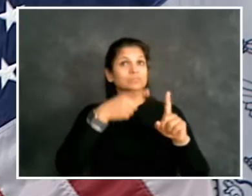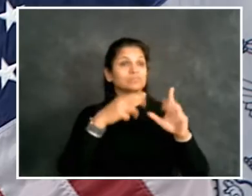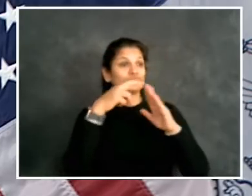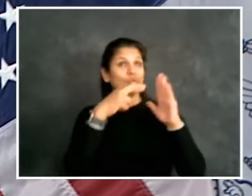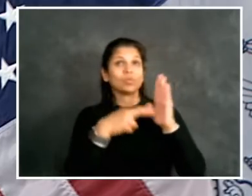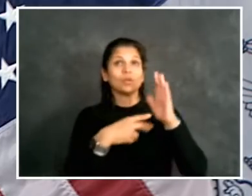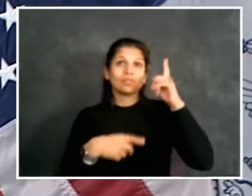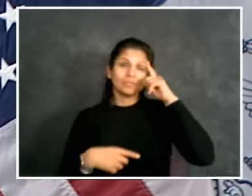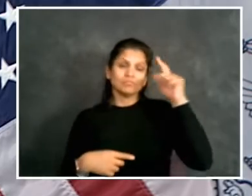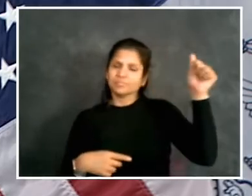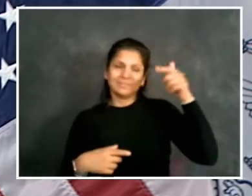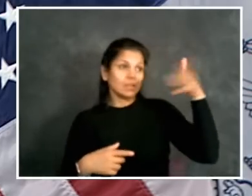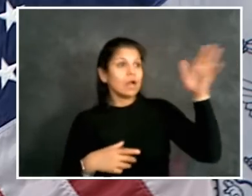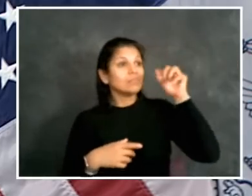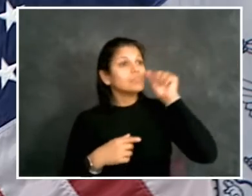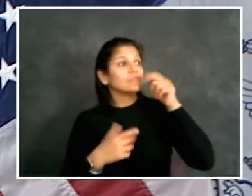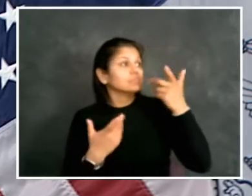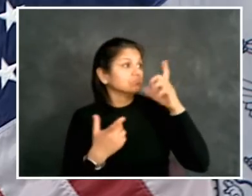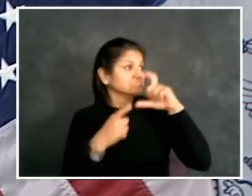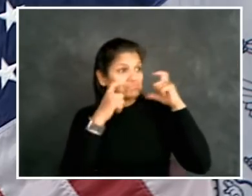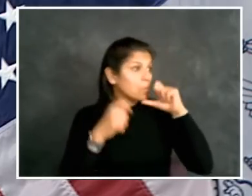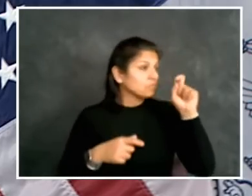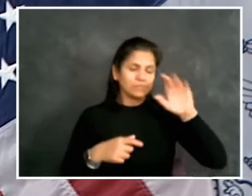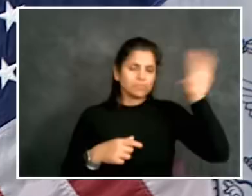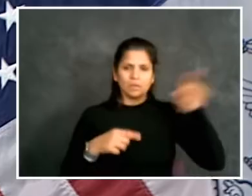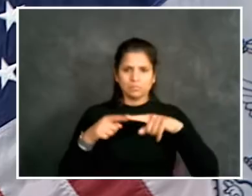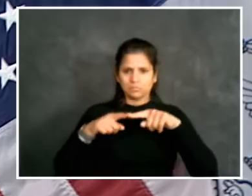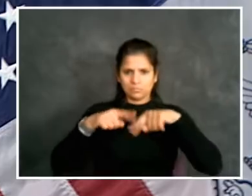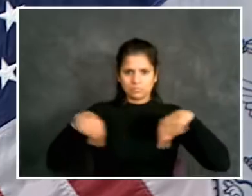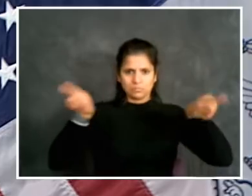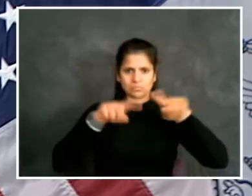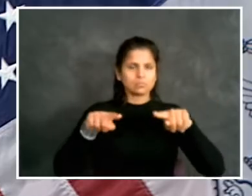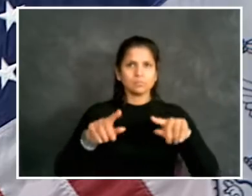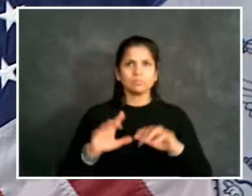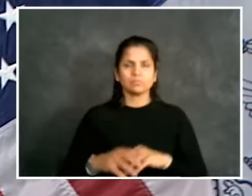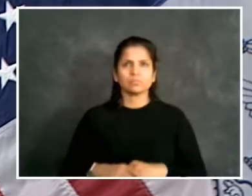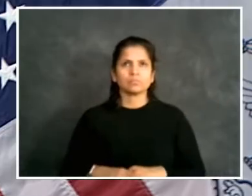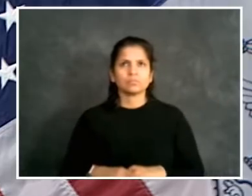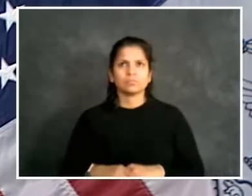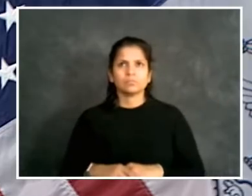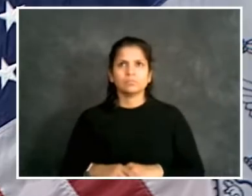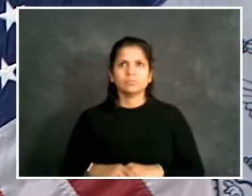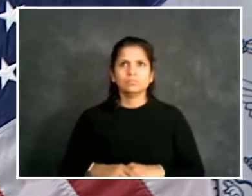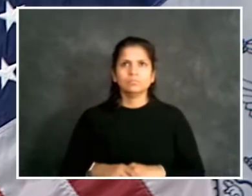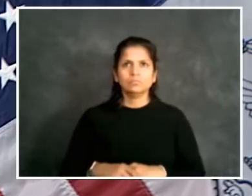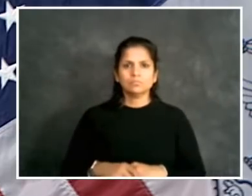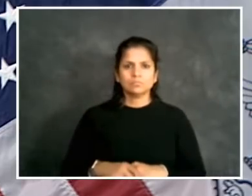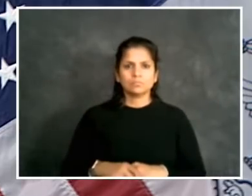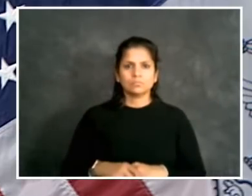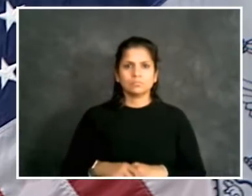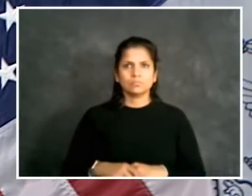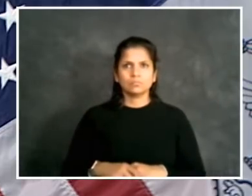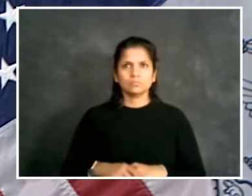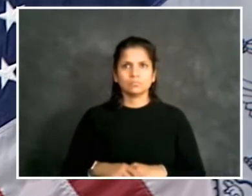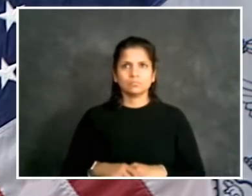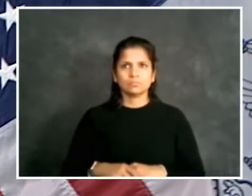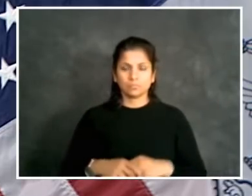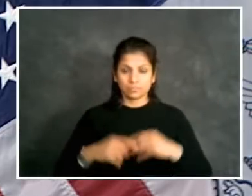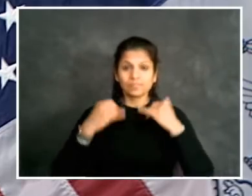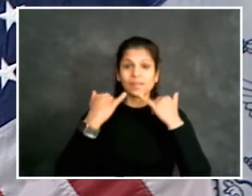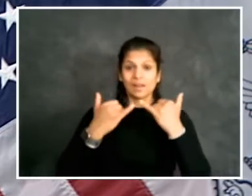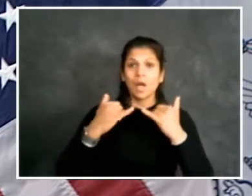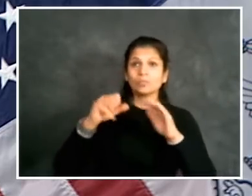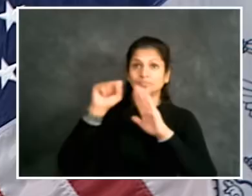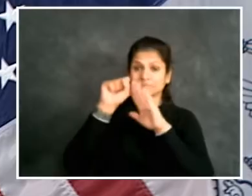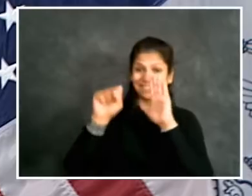the exact interpretation of the state mandate. The central focus here, I think your question puts it in